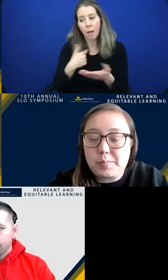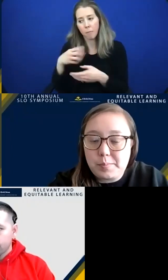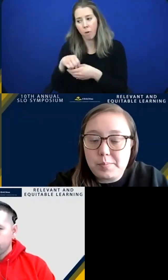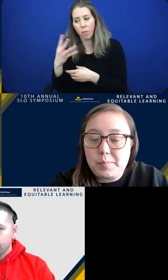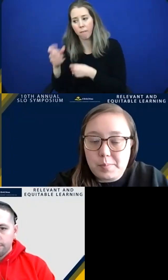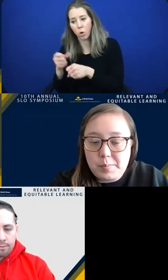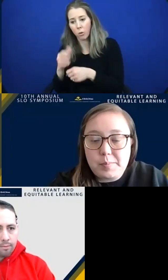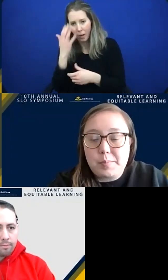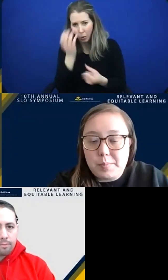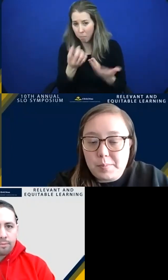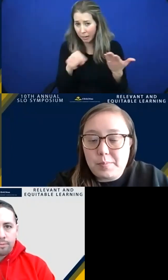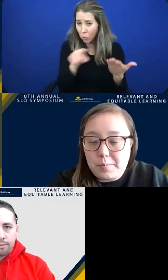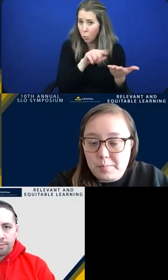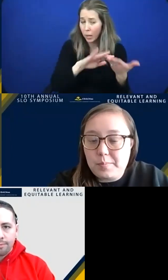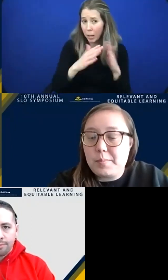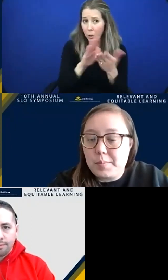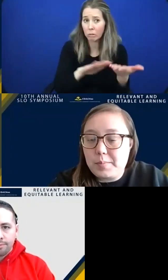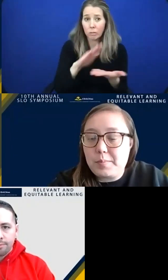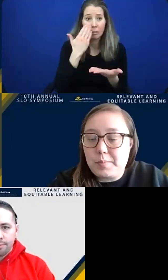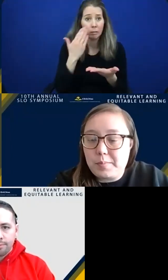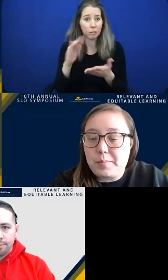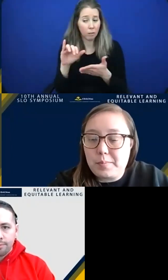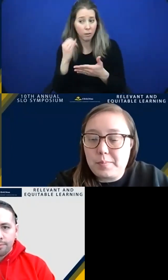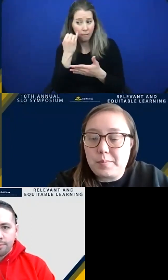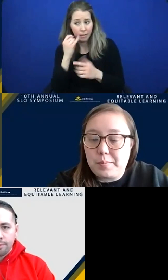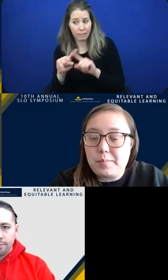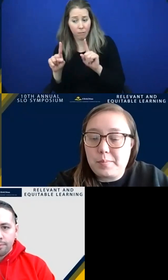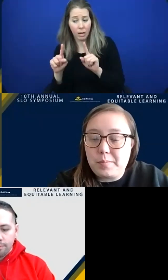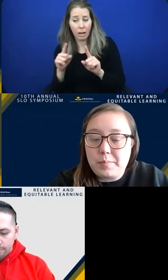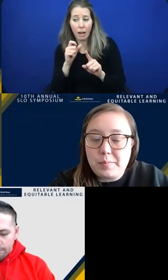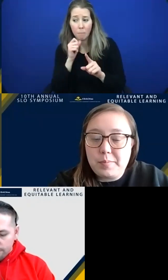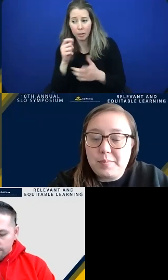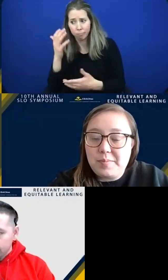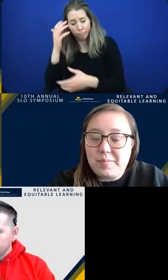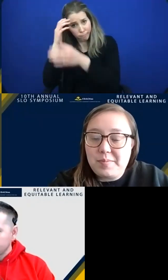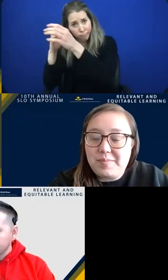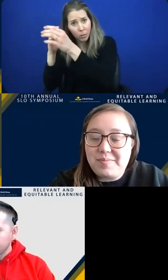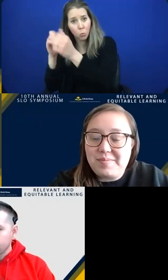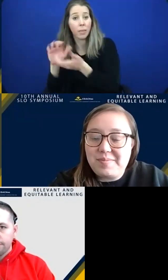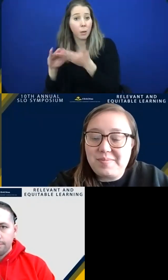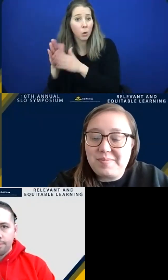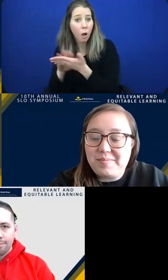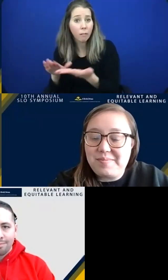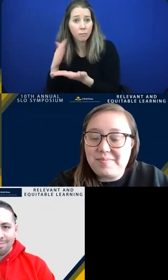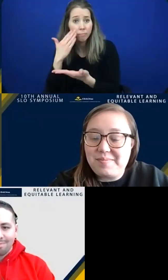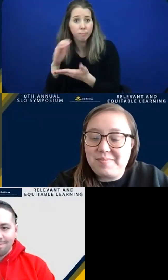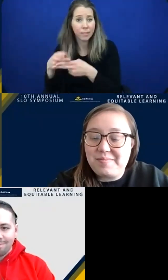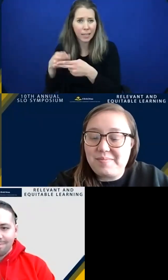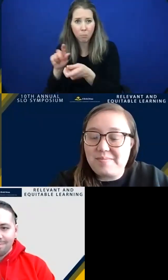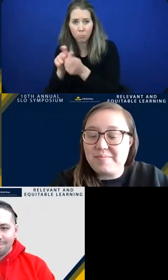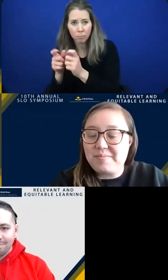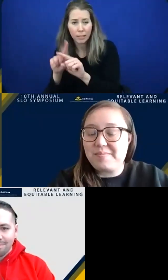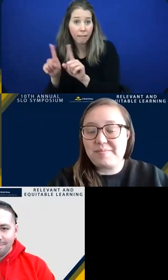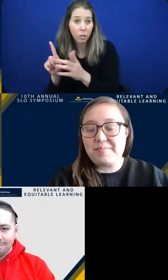folks here at community colleges, it may differ a little. I don't know a lot about the community college system in terms of that, in case it varies or the name is different. But then I